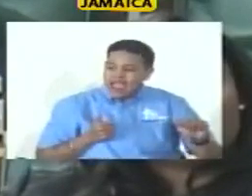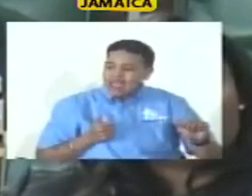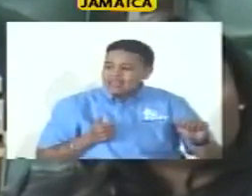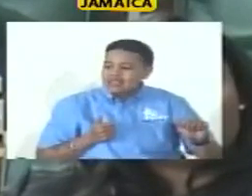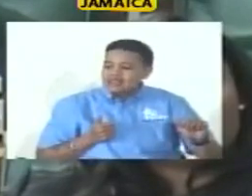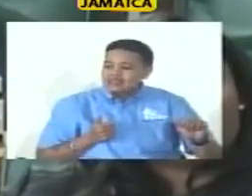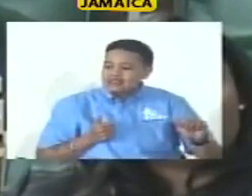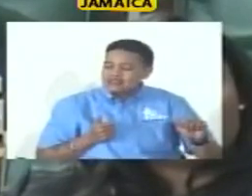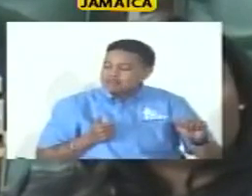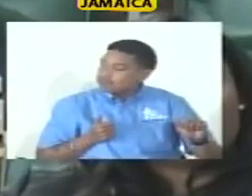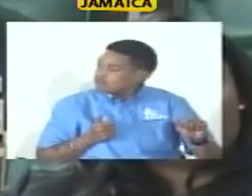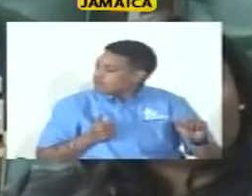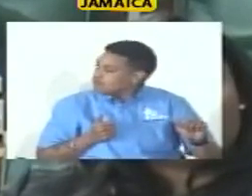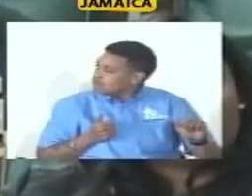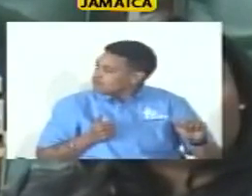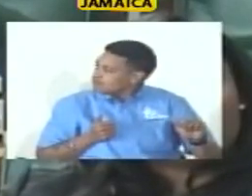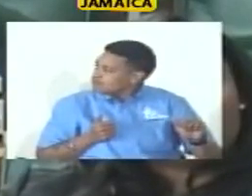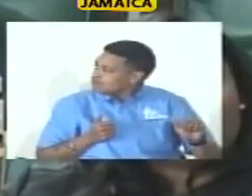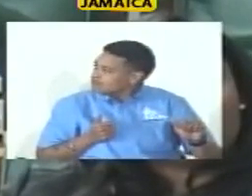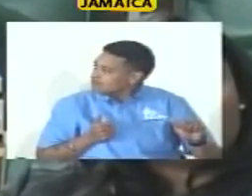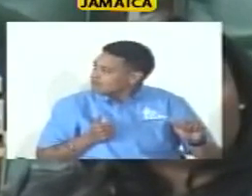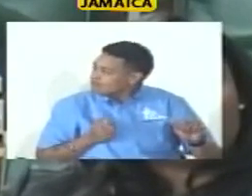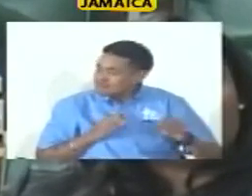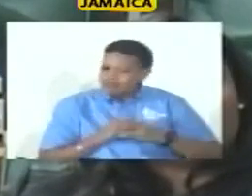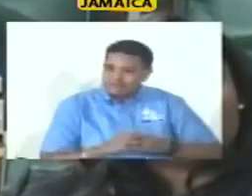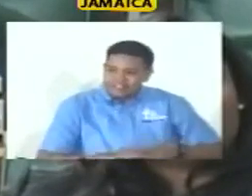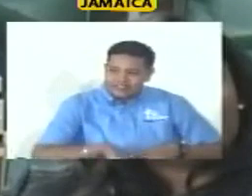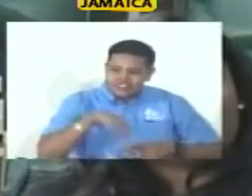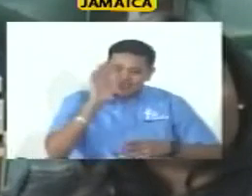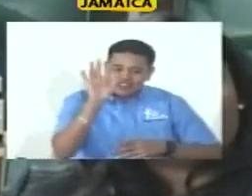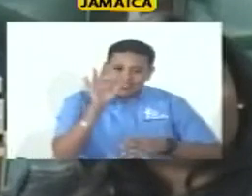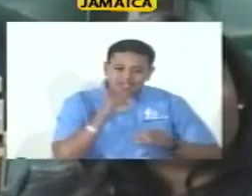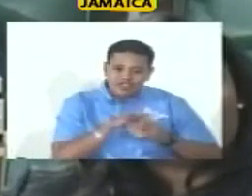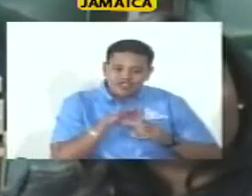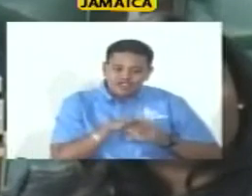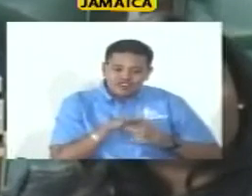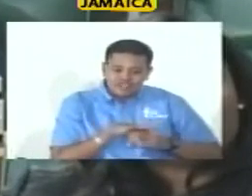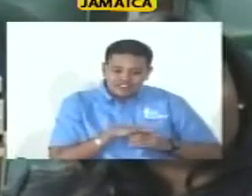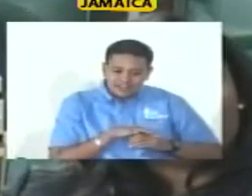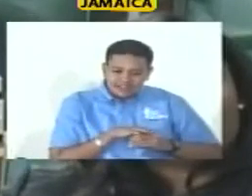their contributions. So